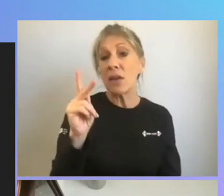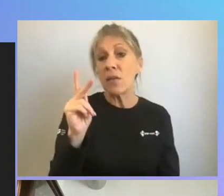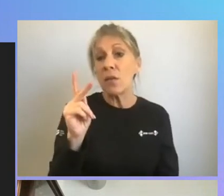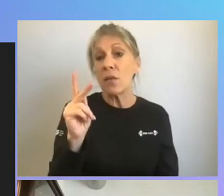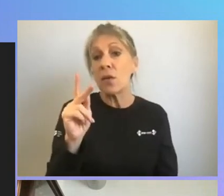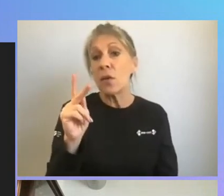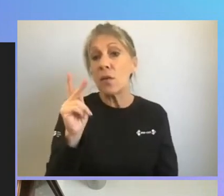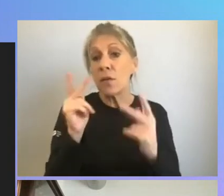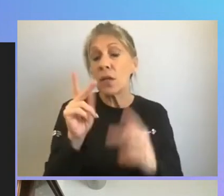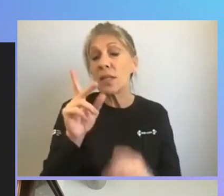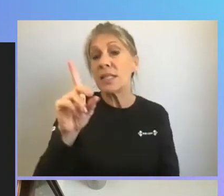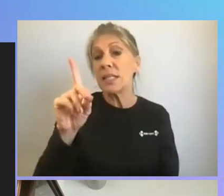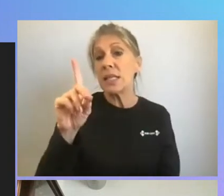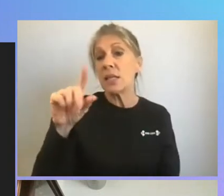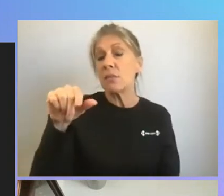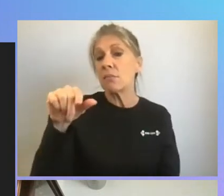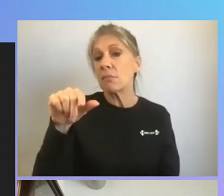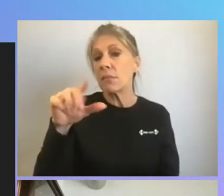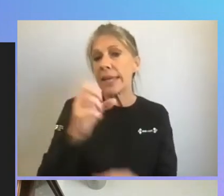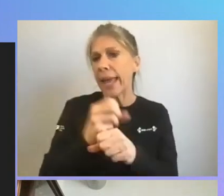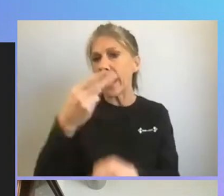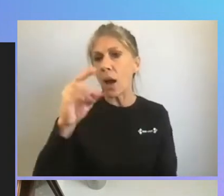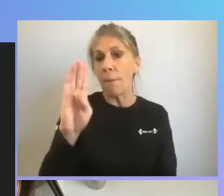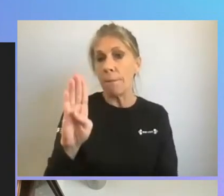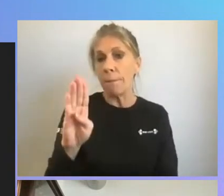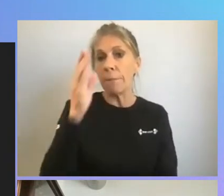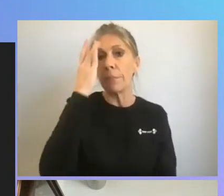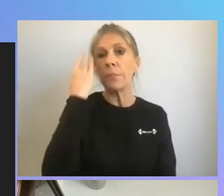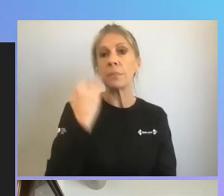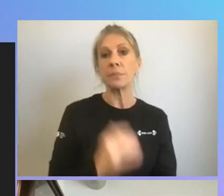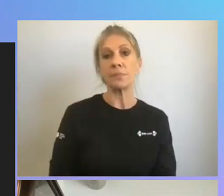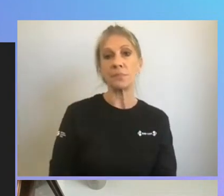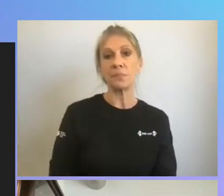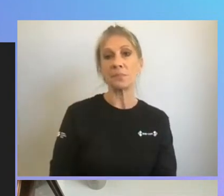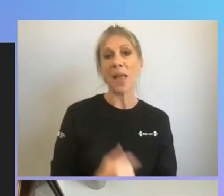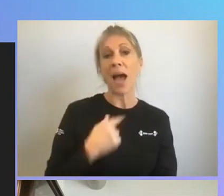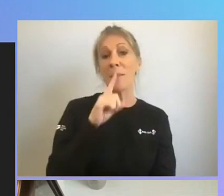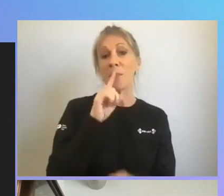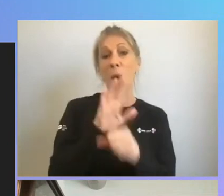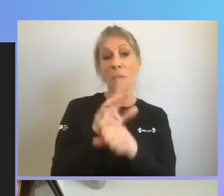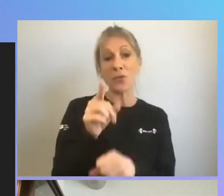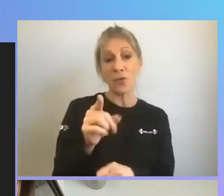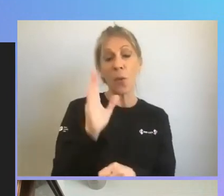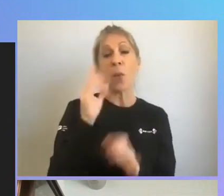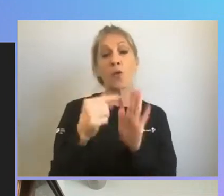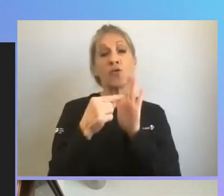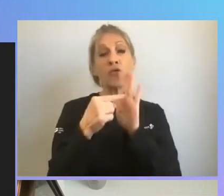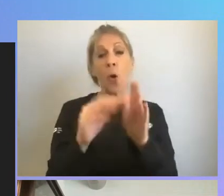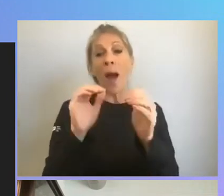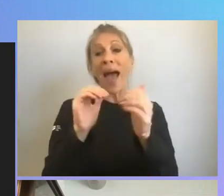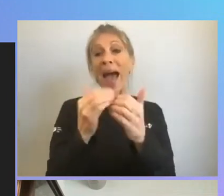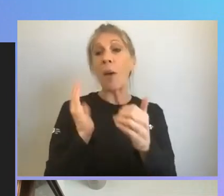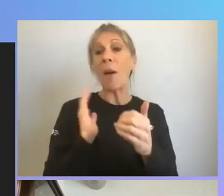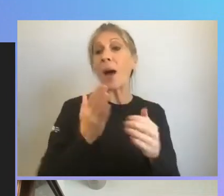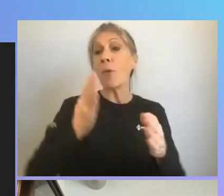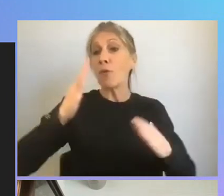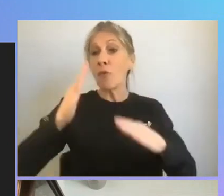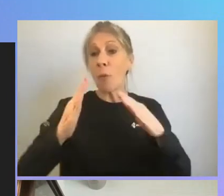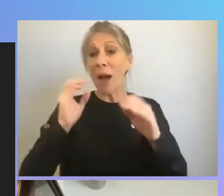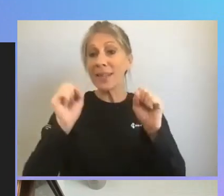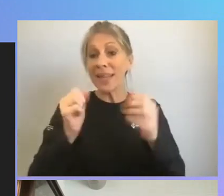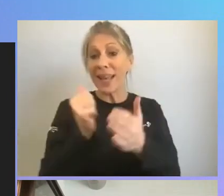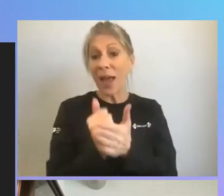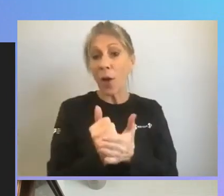view DQ on GitHub. But I did promise you I would show you how our robots can help us. Let me turn